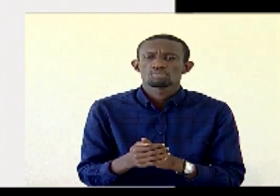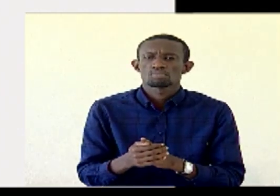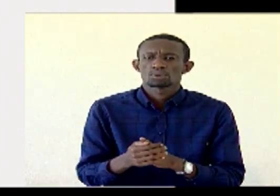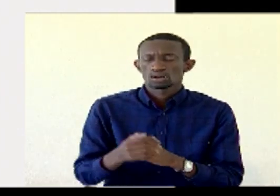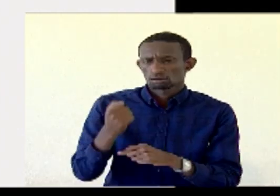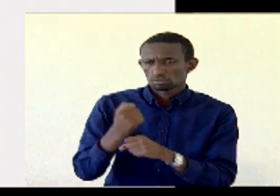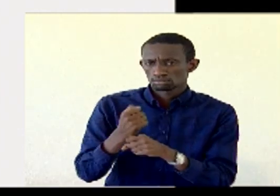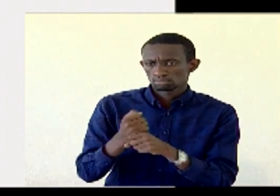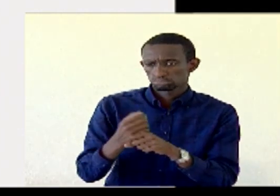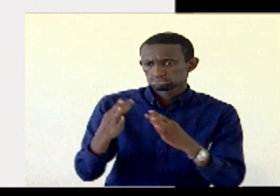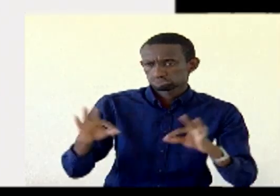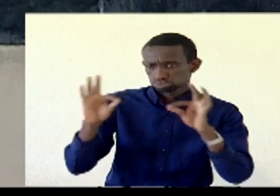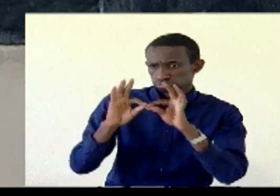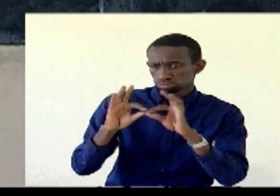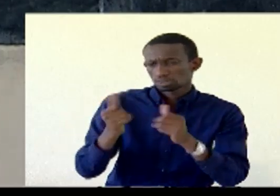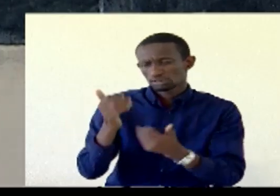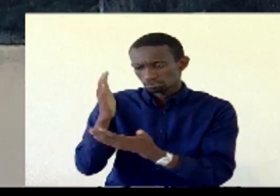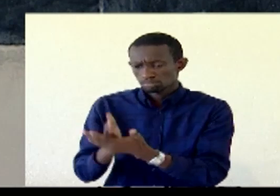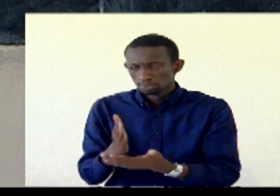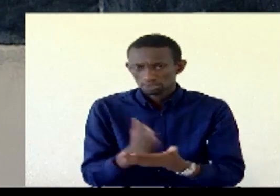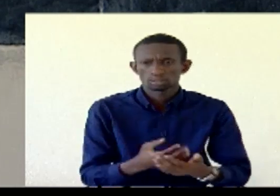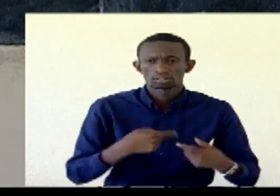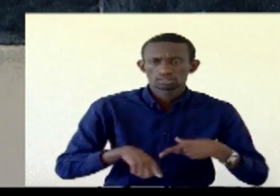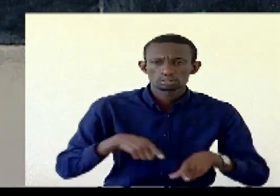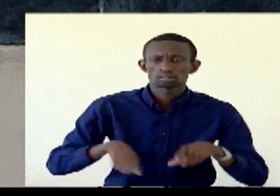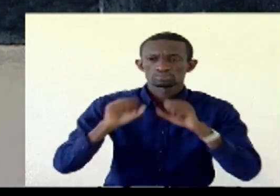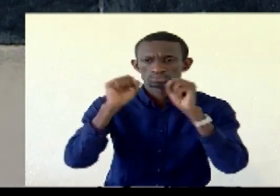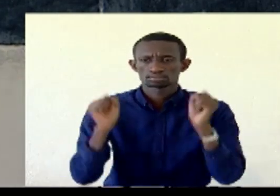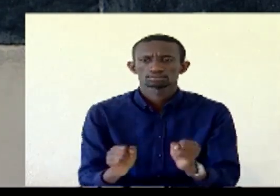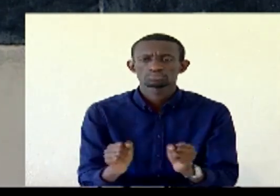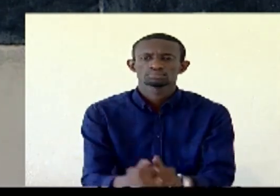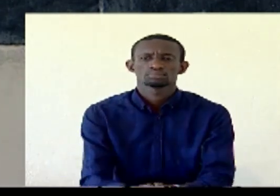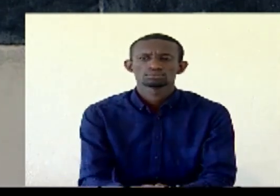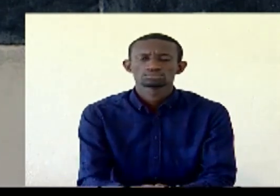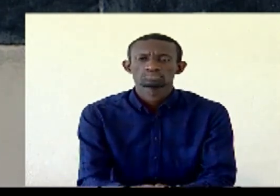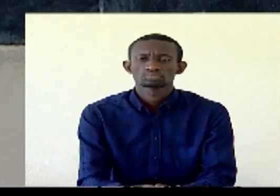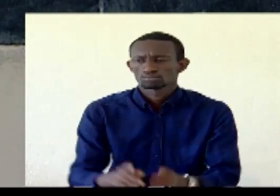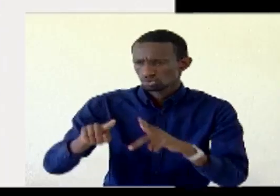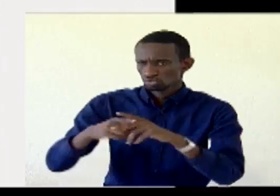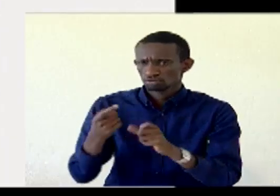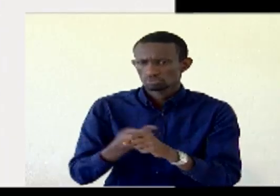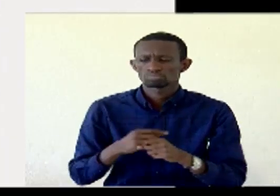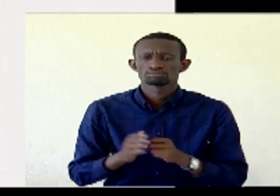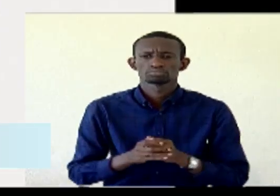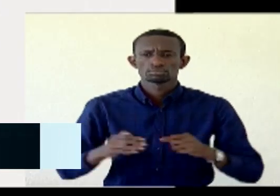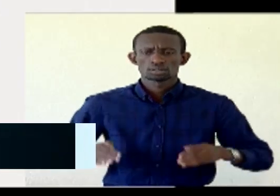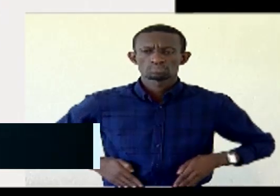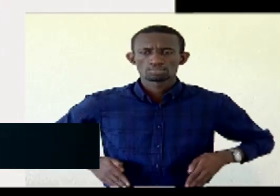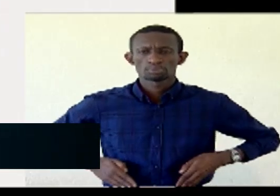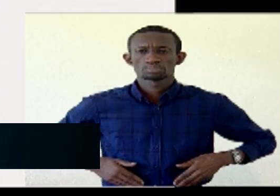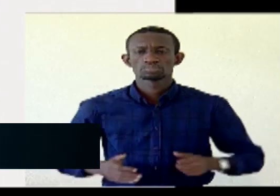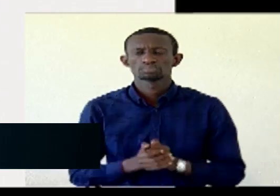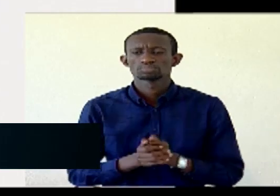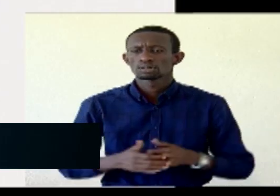urinary system. When we talk about the parts of the urinary system, we start with the kidney. Let's go with number one, is the